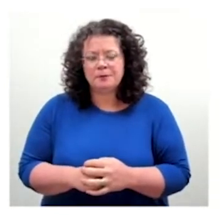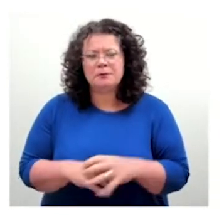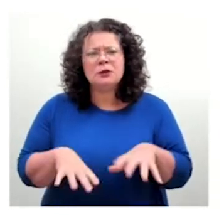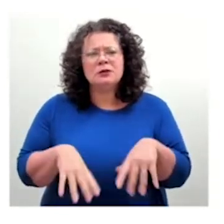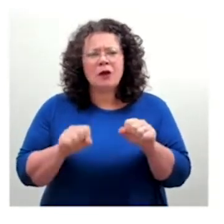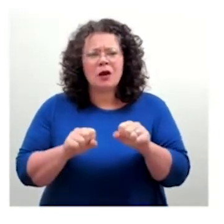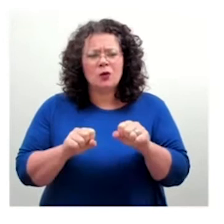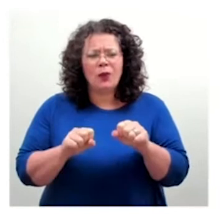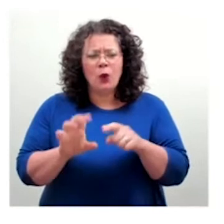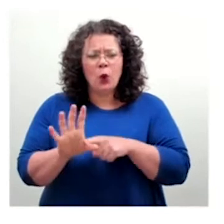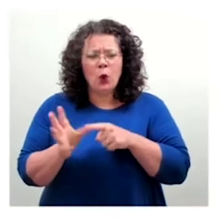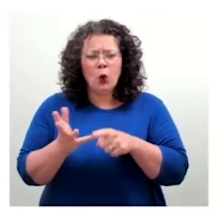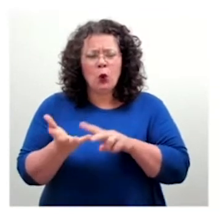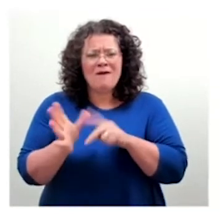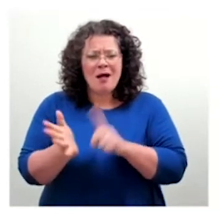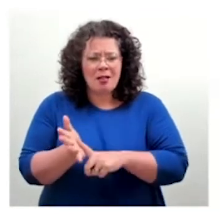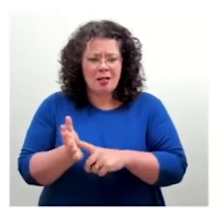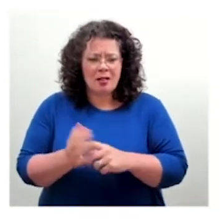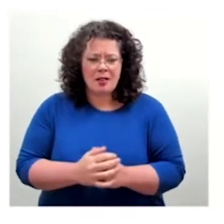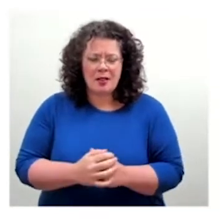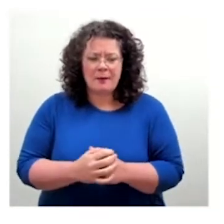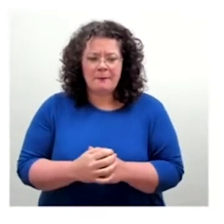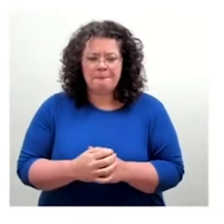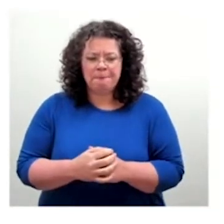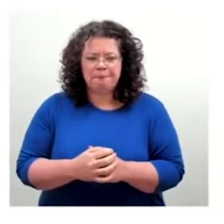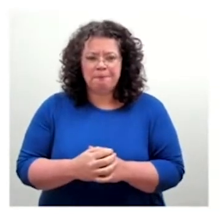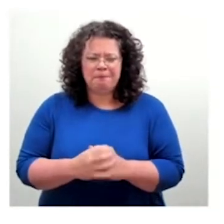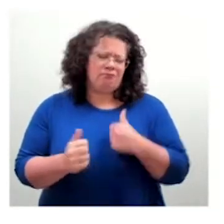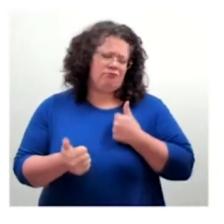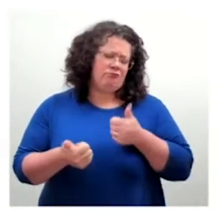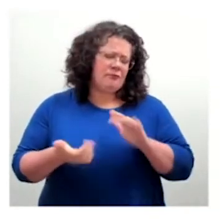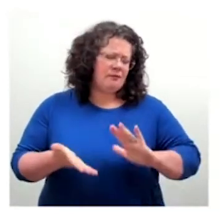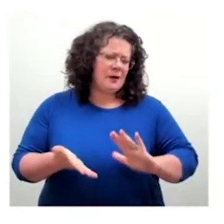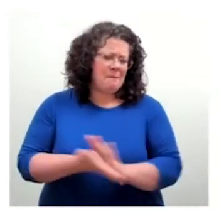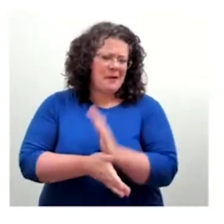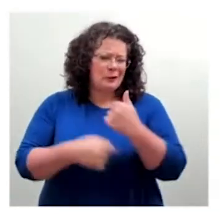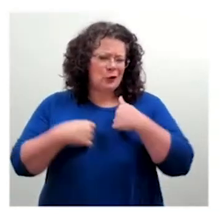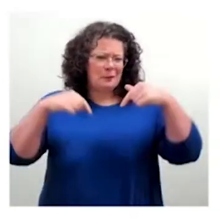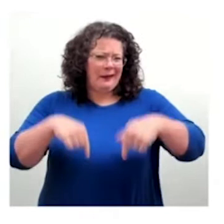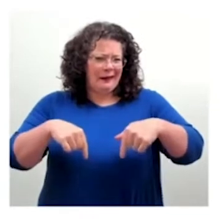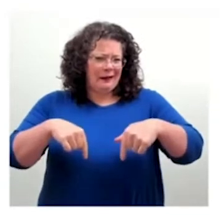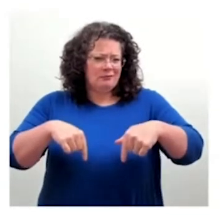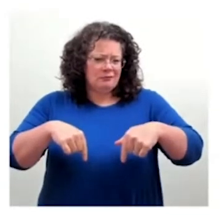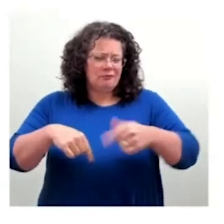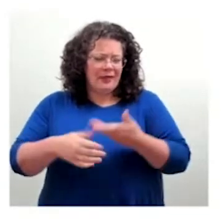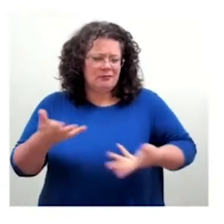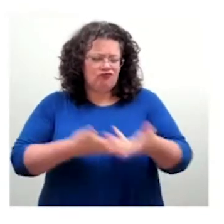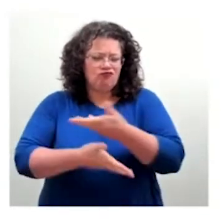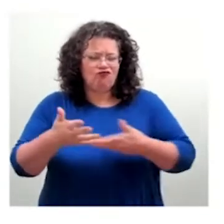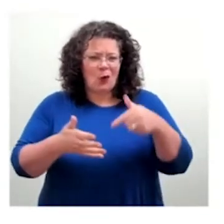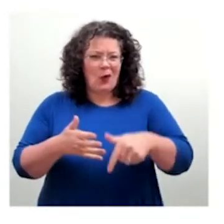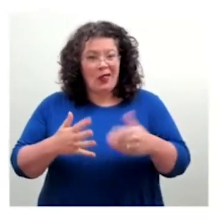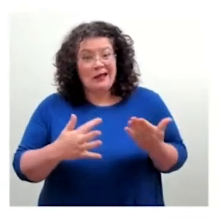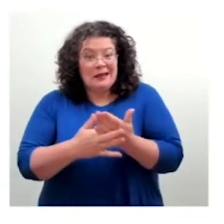accessibility leaders. I'm myself, Yuval Wagner. I'm a quadriplegic. I'm confined to a wheelchair, and